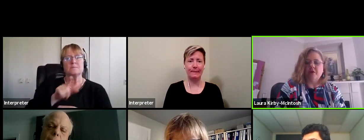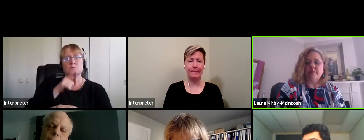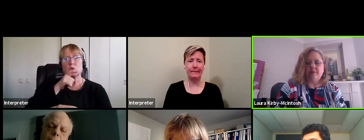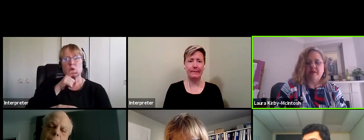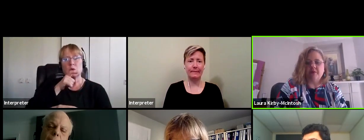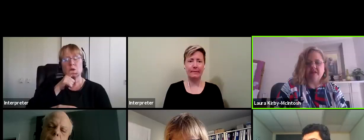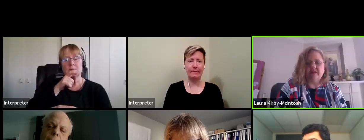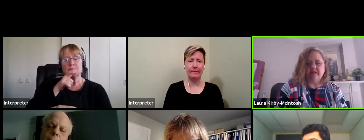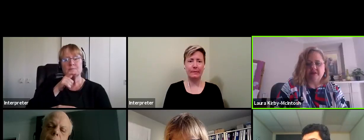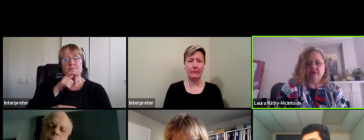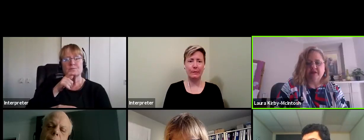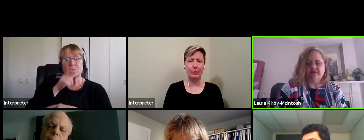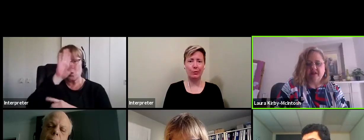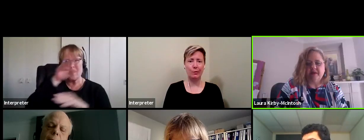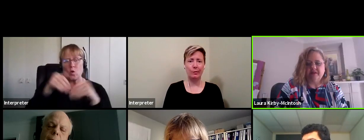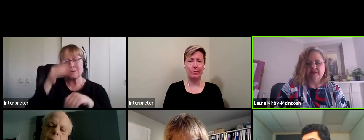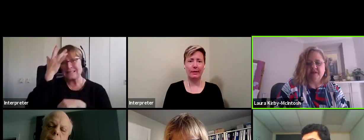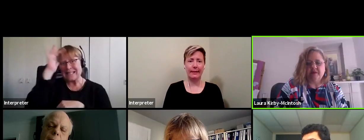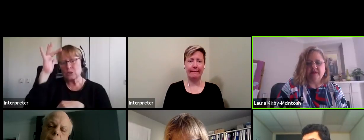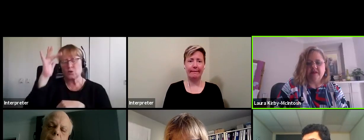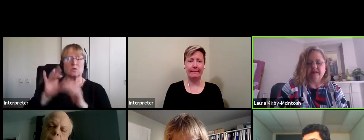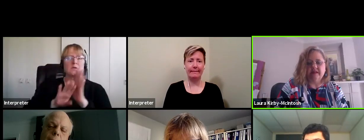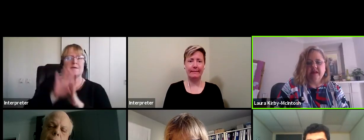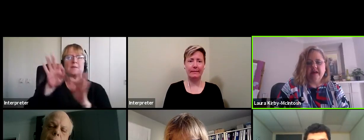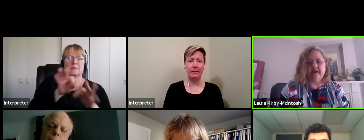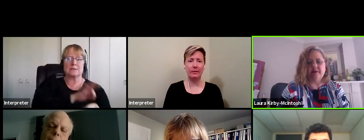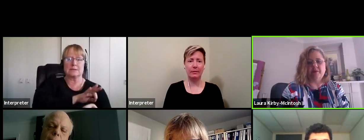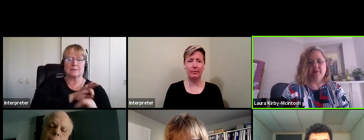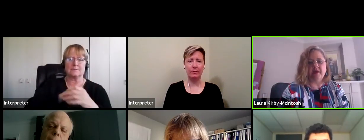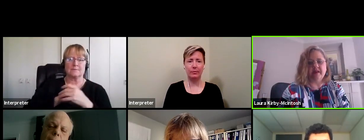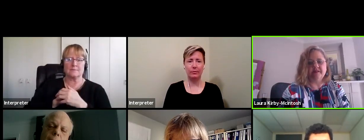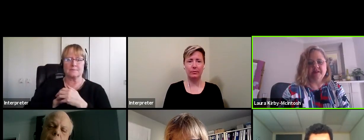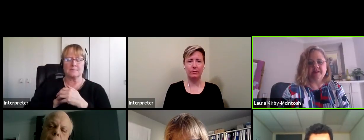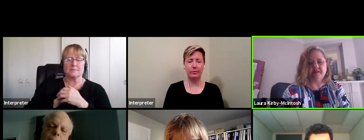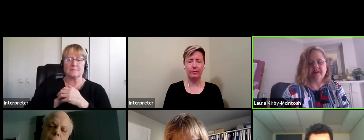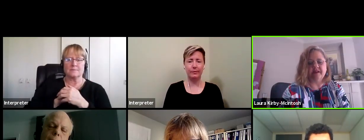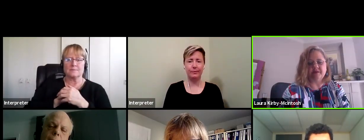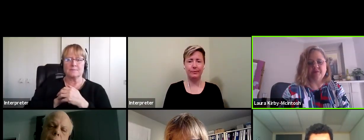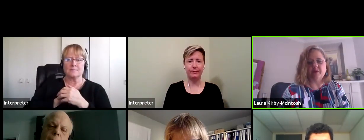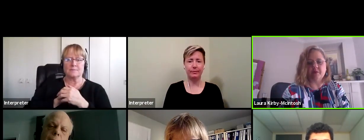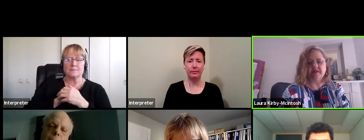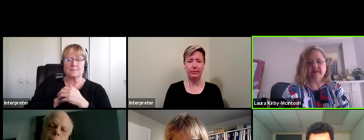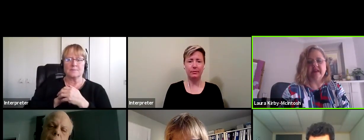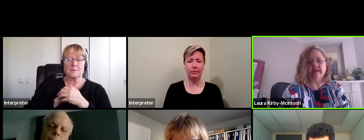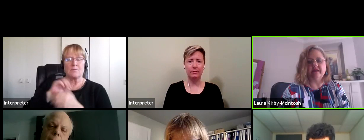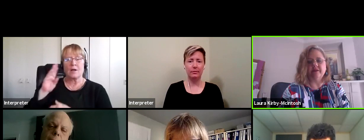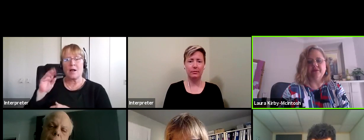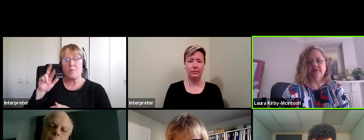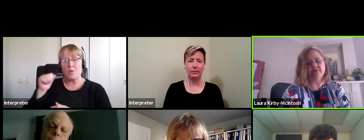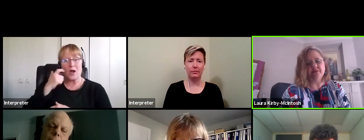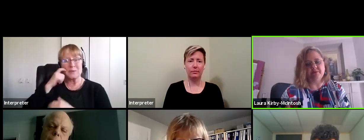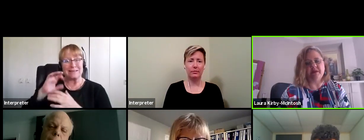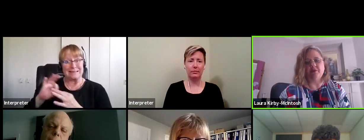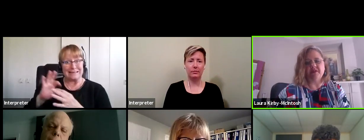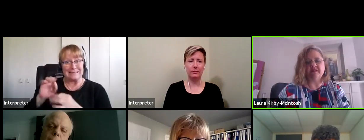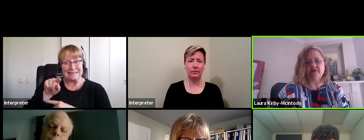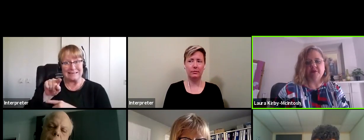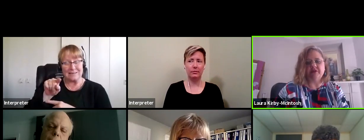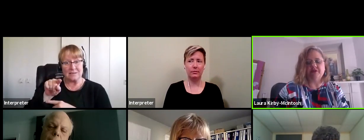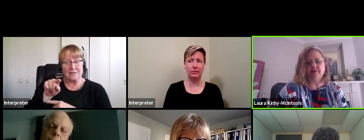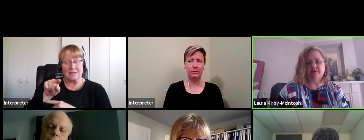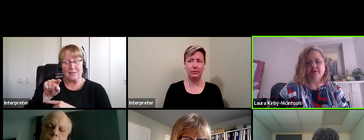talking more about people with intellectual and developmental disabilities. And as Barbara was saying, you know, people with